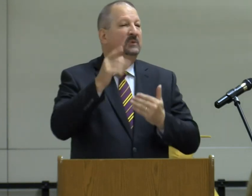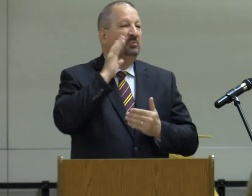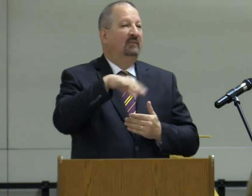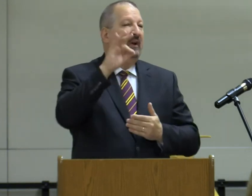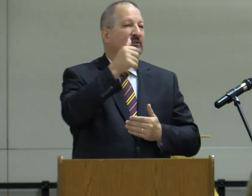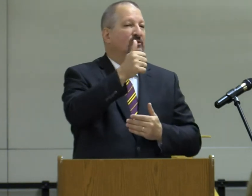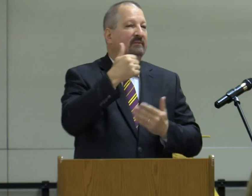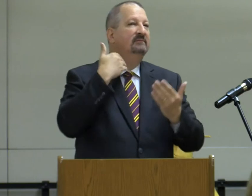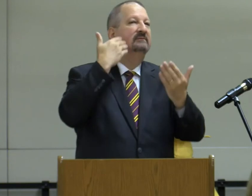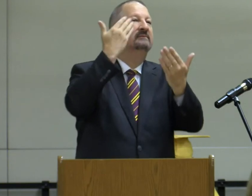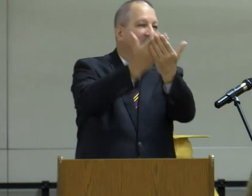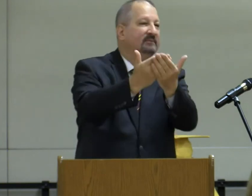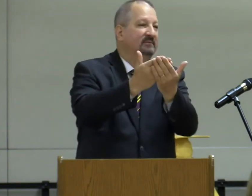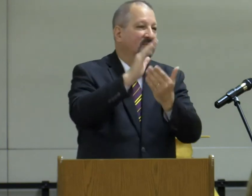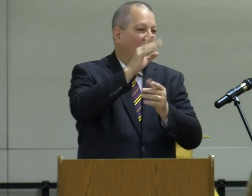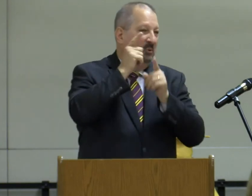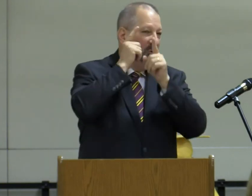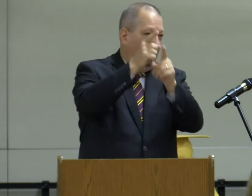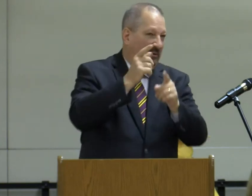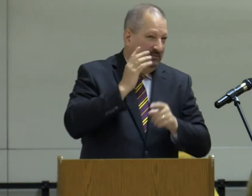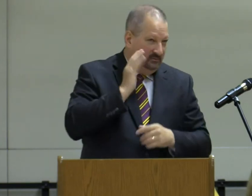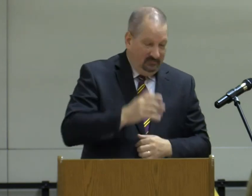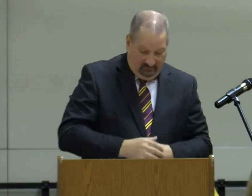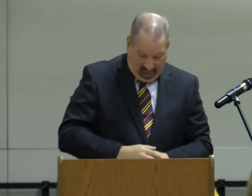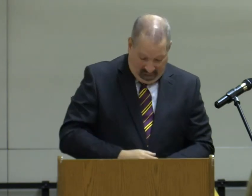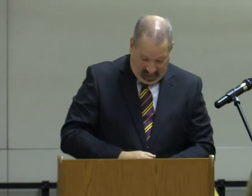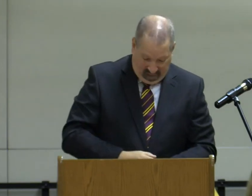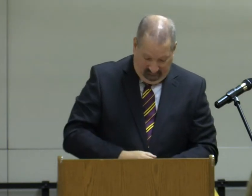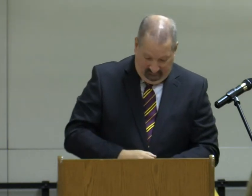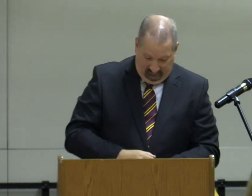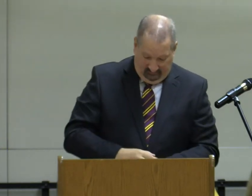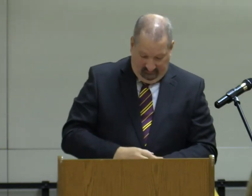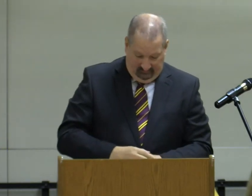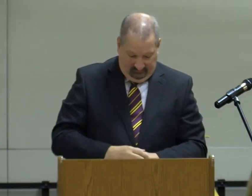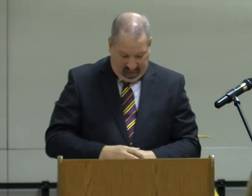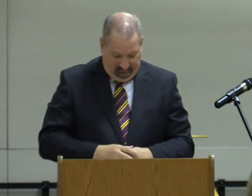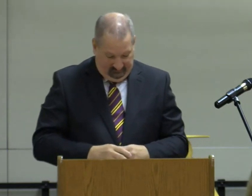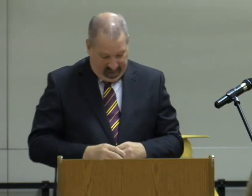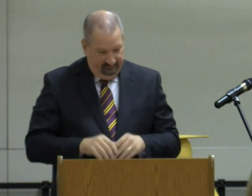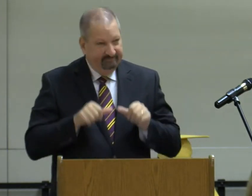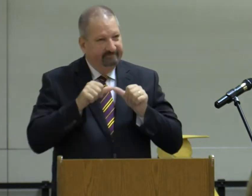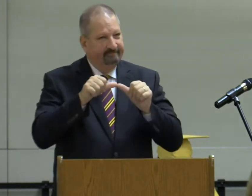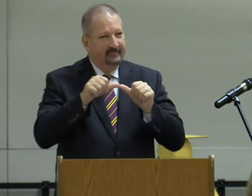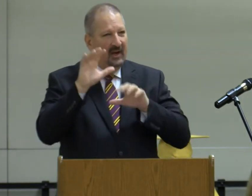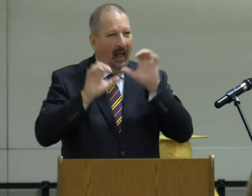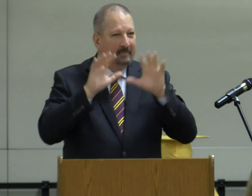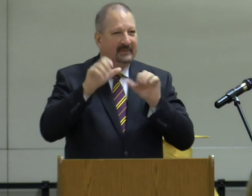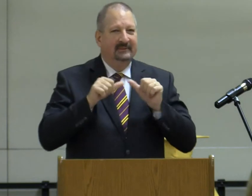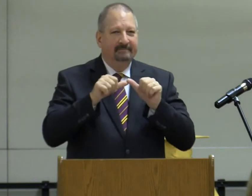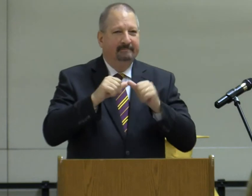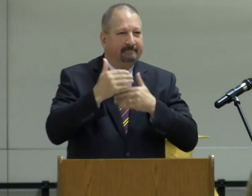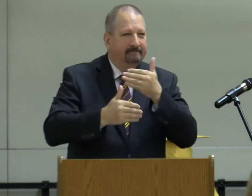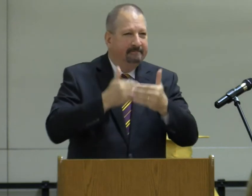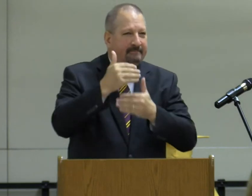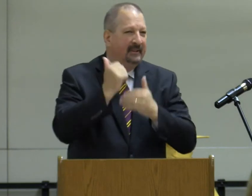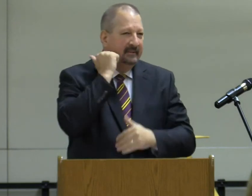and work at it piece by piece, you'll find yourself getting to that top of the mountain and reaching your goal.